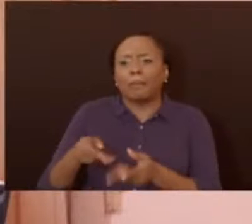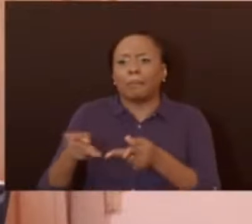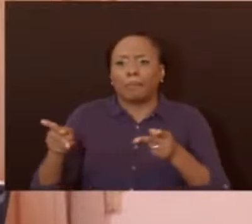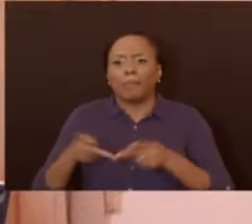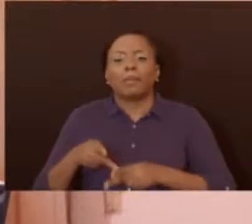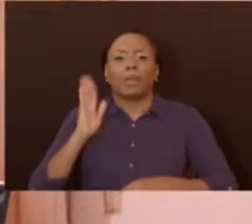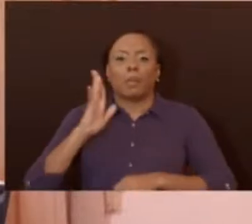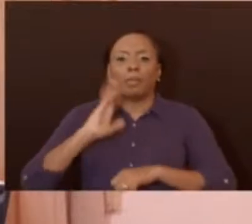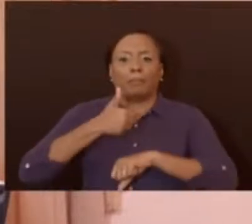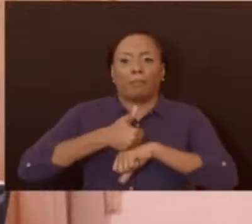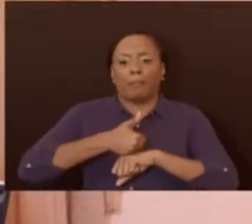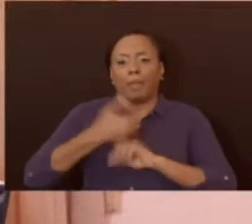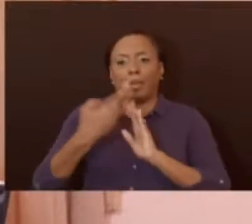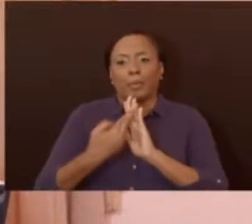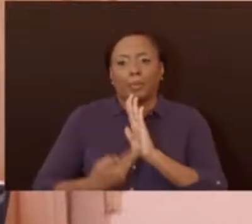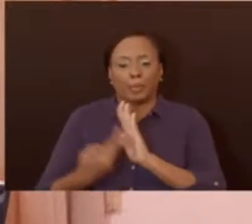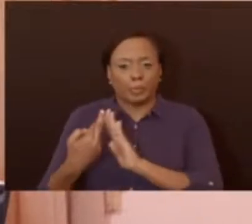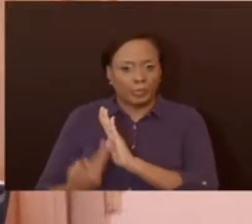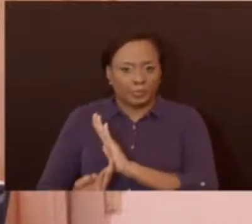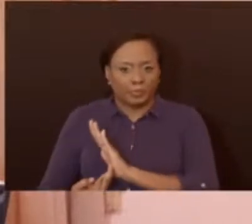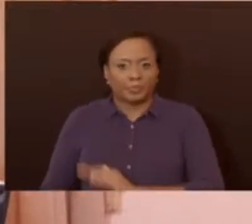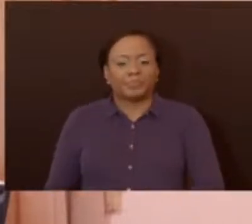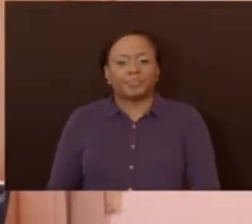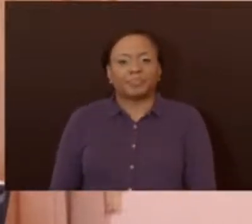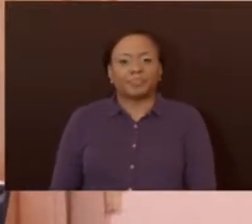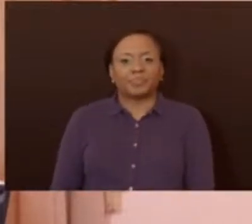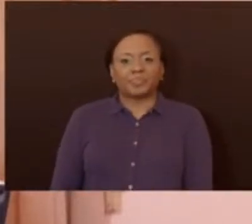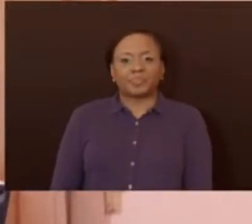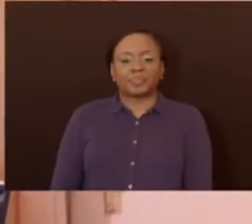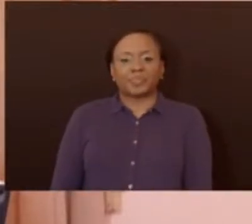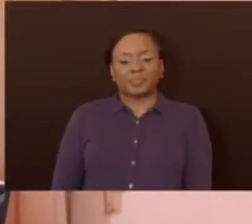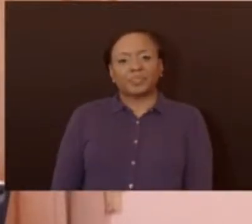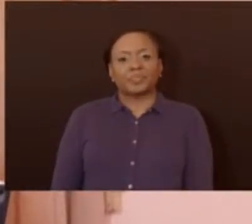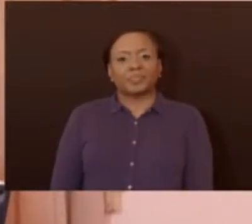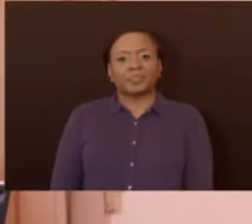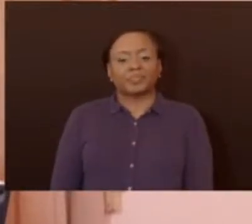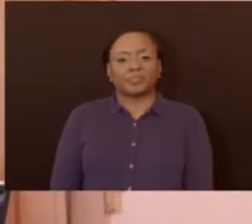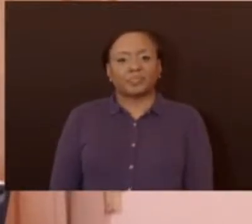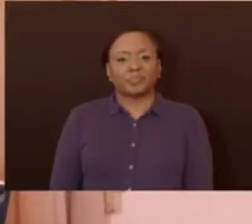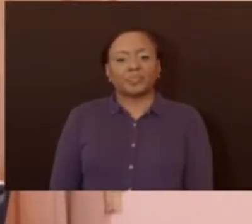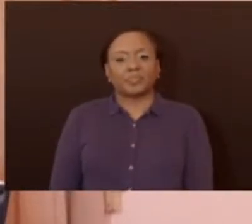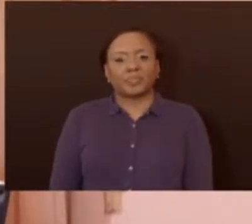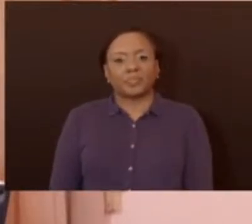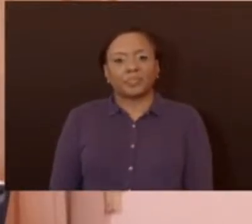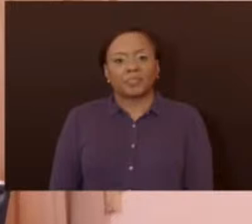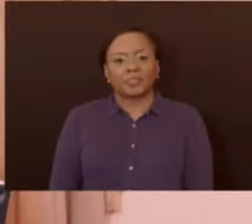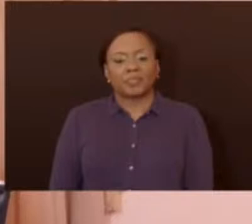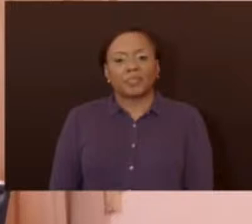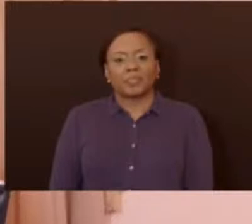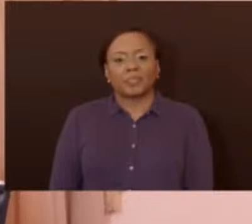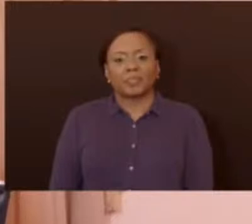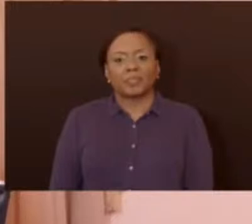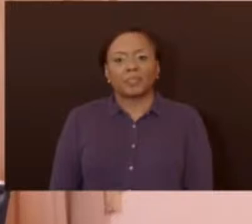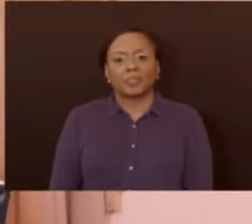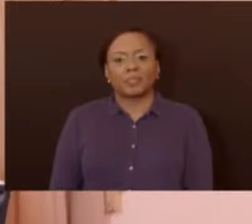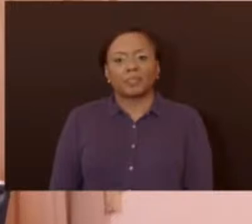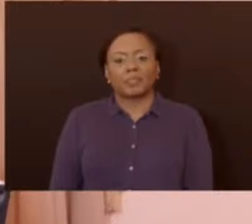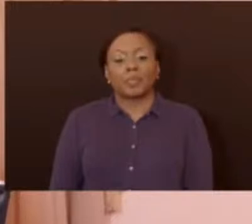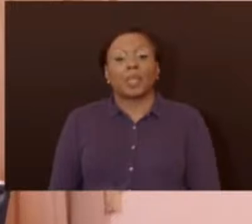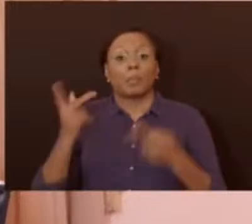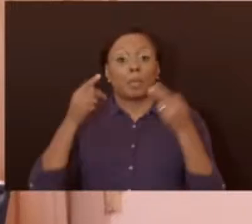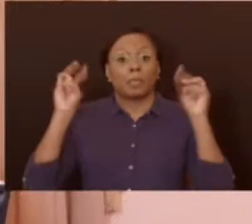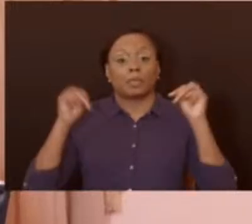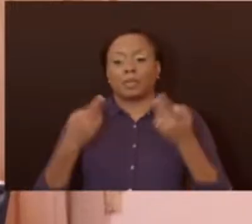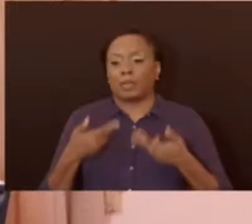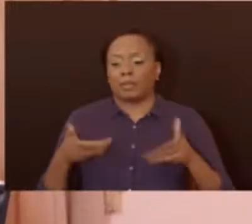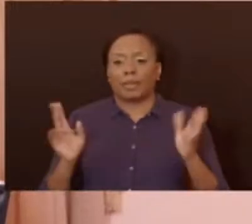be in play. The Prime Minister has already signed the declaration, the current directive, and as I said, this directive will come into